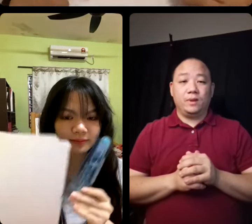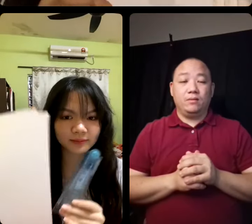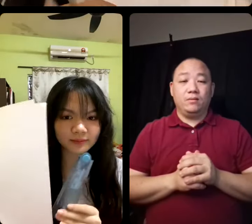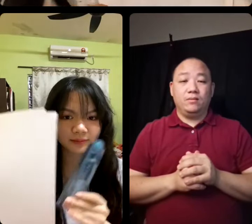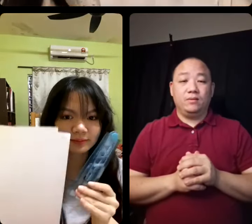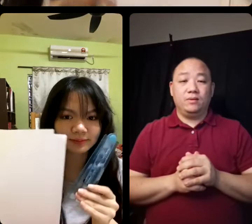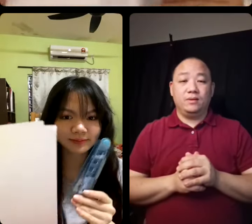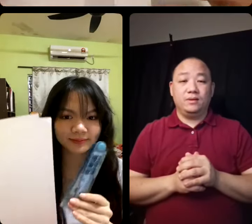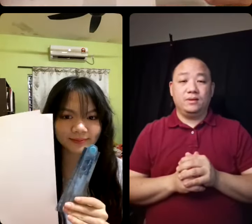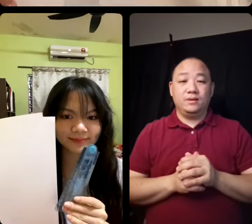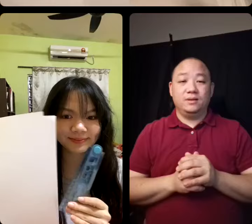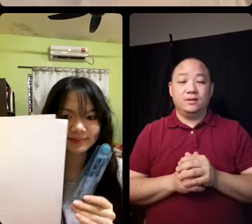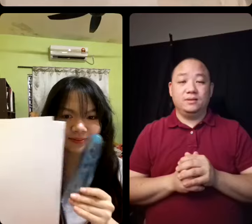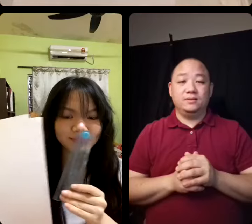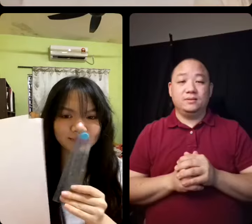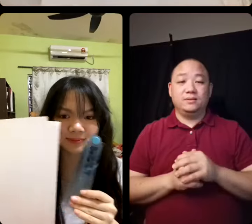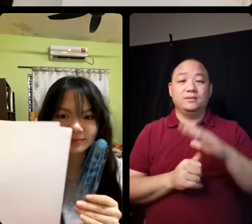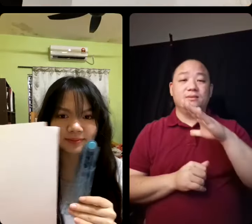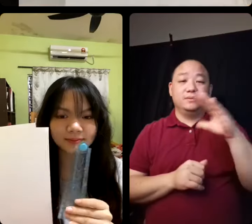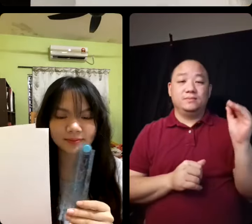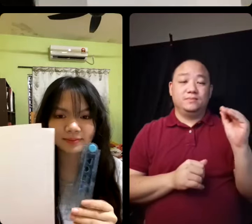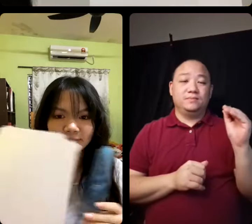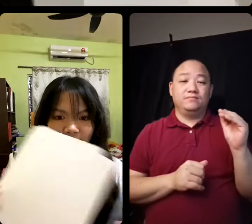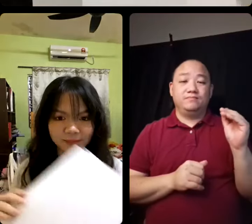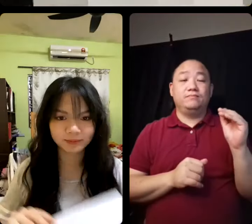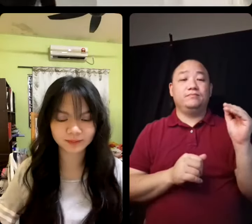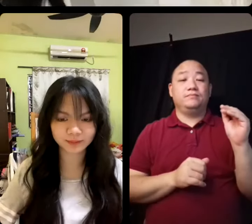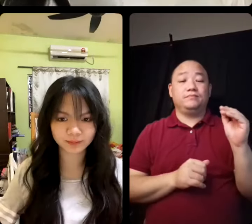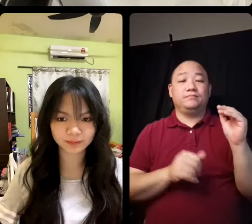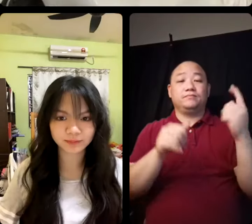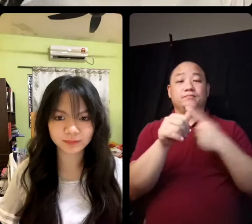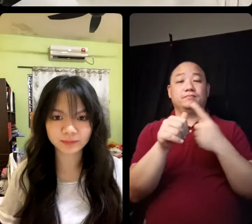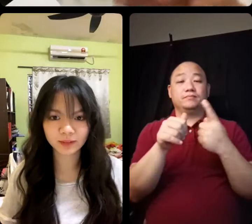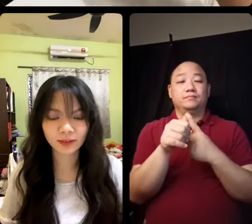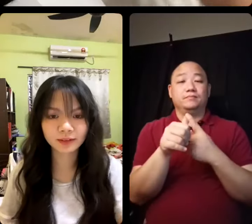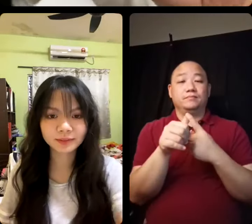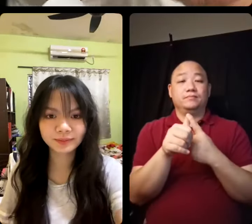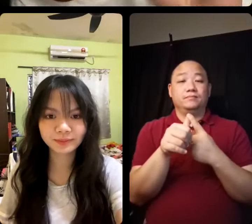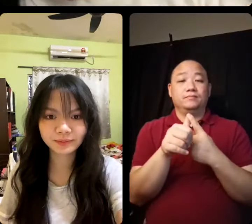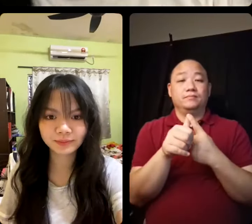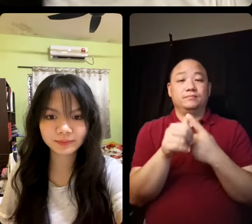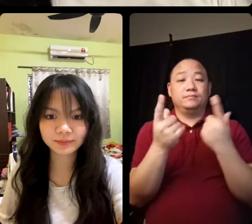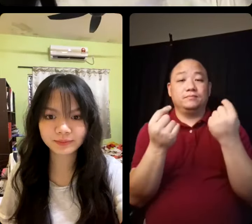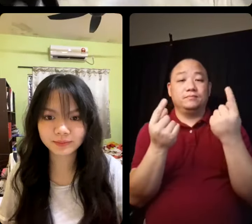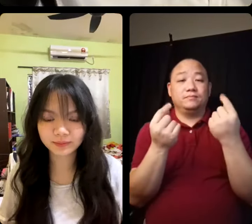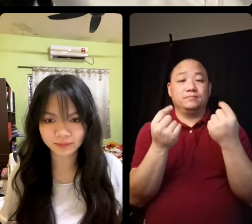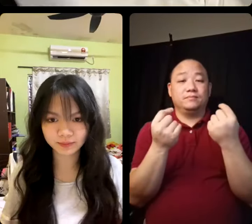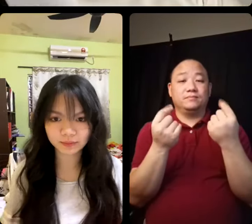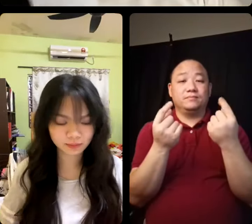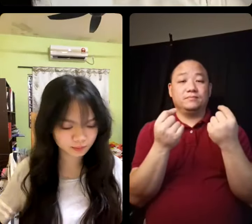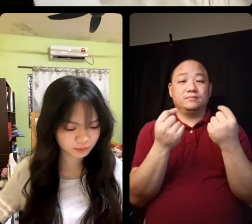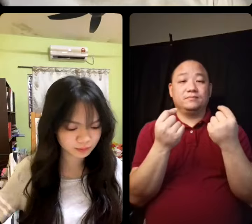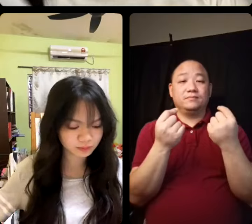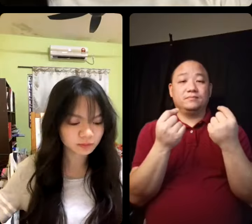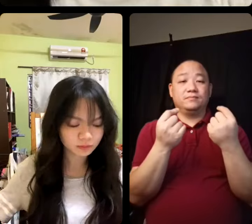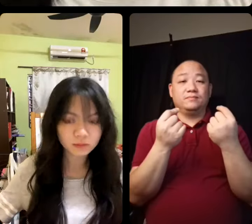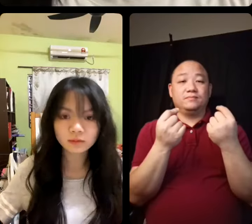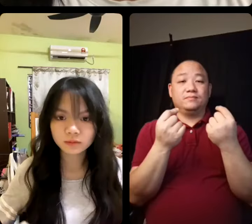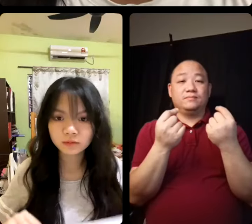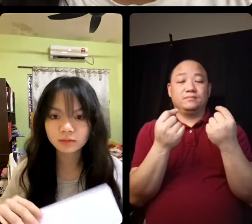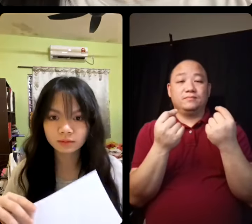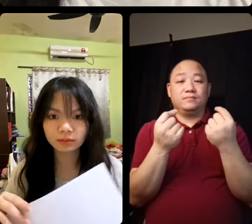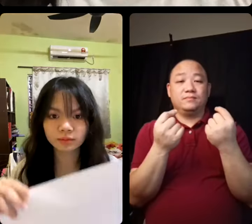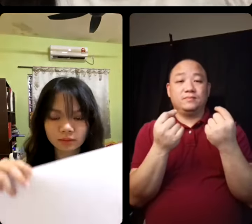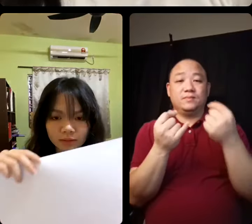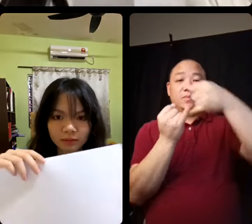okay, Felicia is ready as well. So first, everyone, what we need to do is we need 4 stripes of the paper. So 4